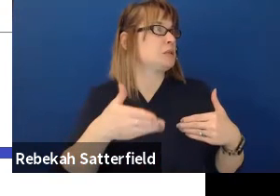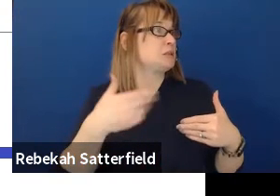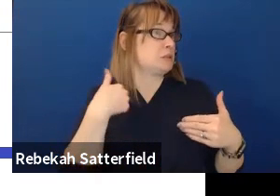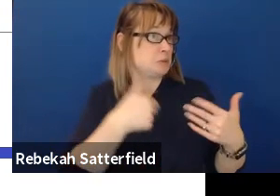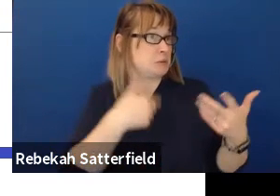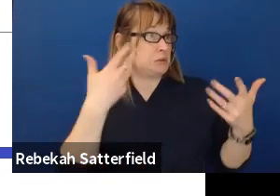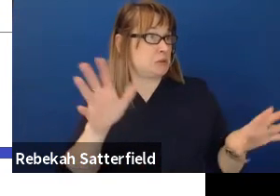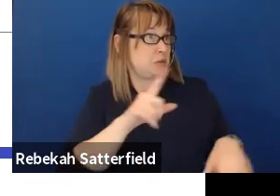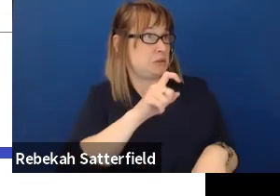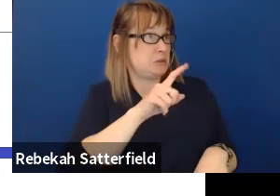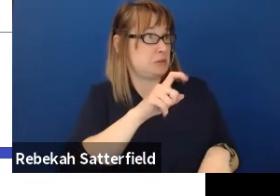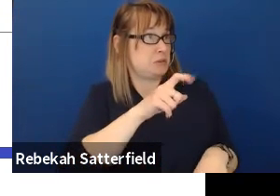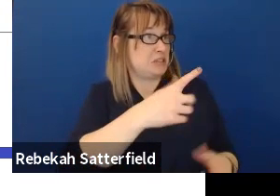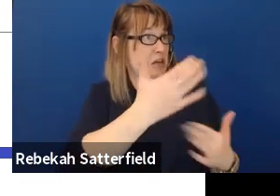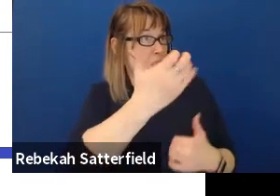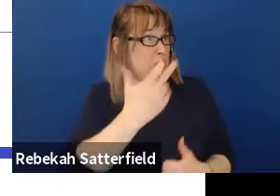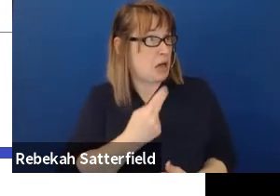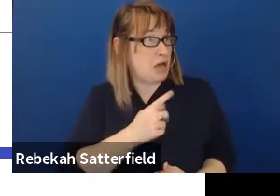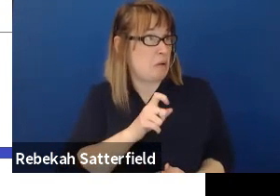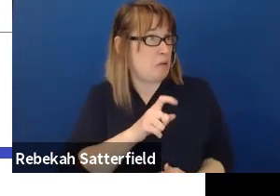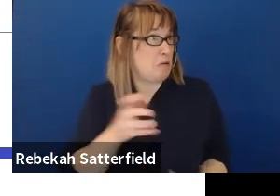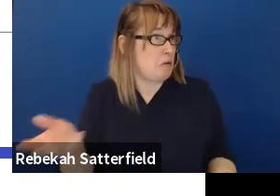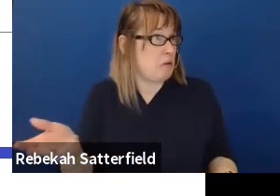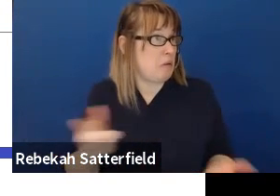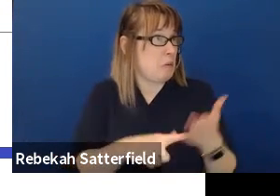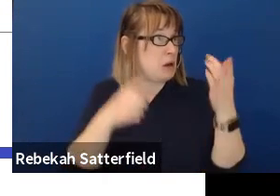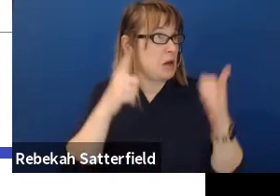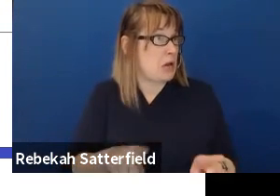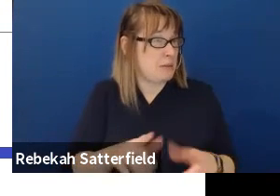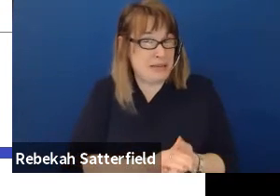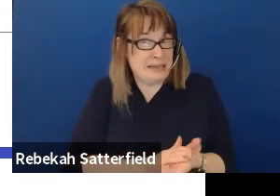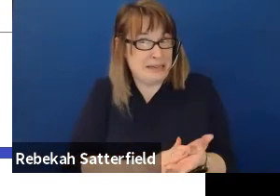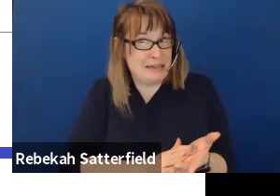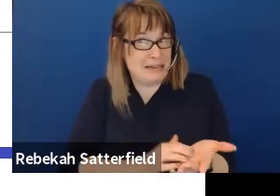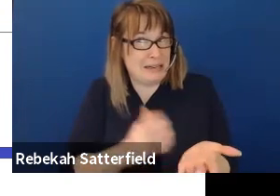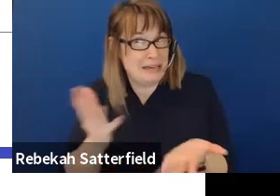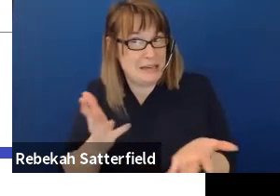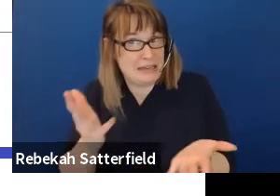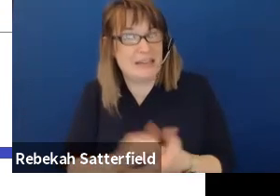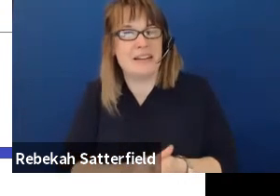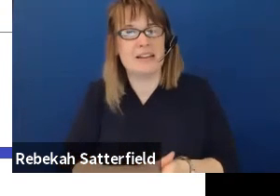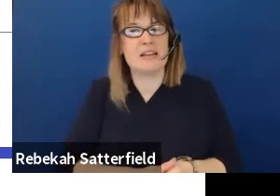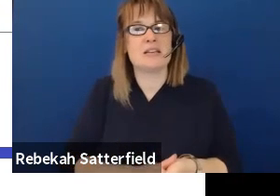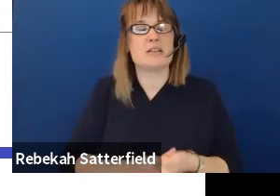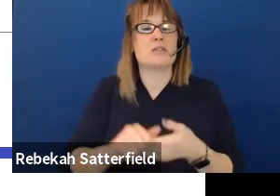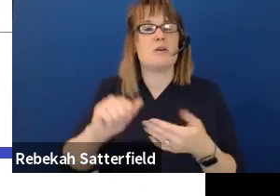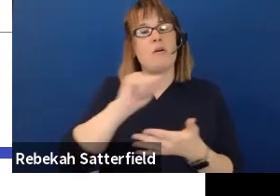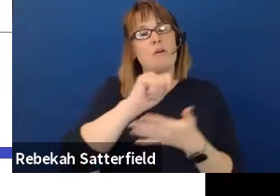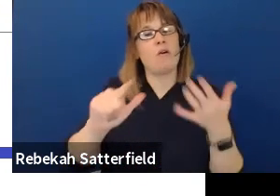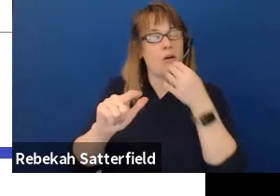done? Is he coming back? What happened? Where did he go?" So all of